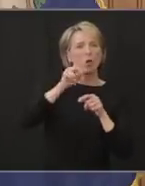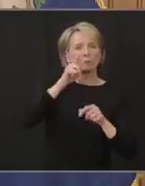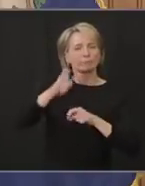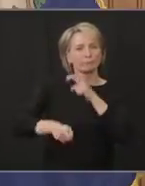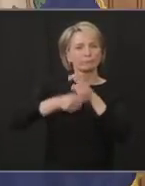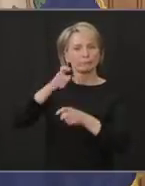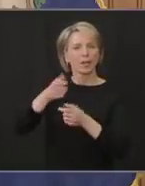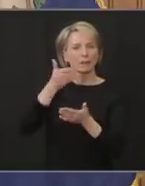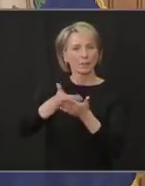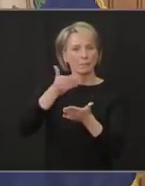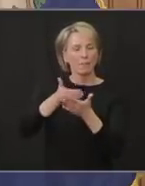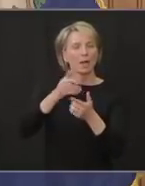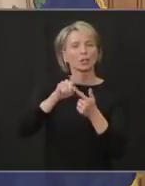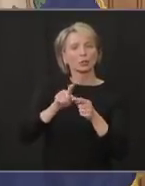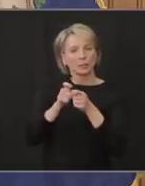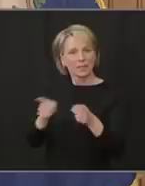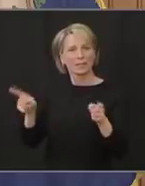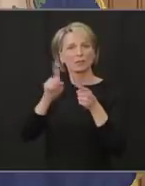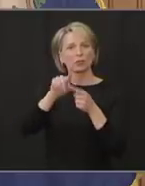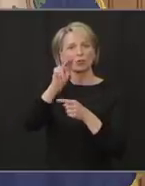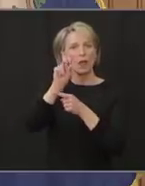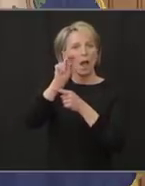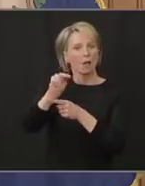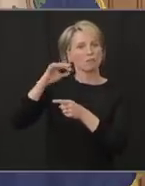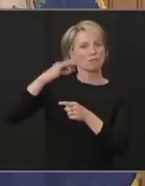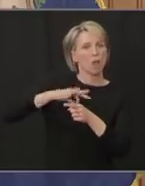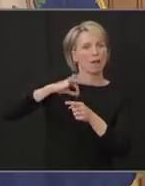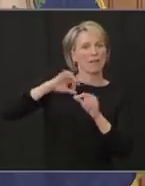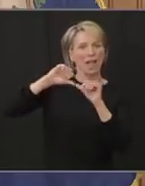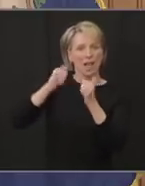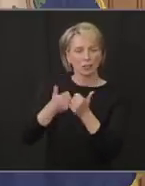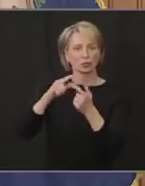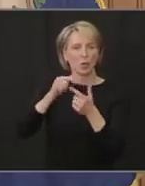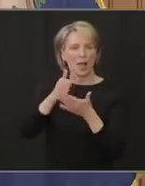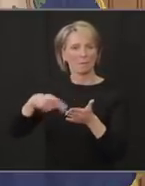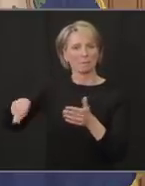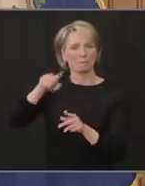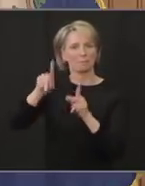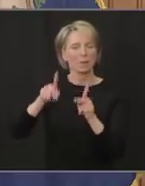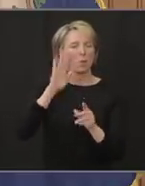helping out our not-for-profits and others as they try and help you out.